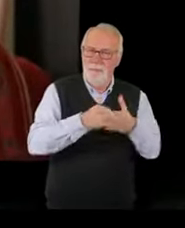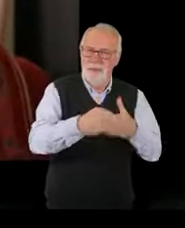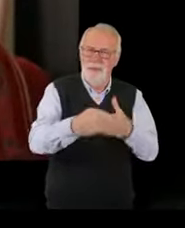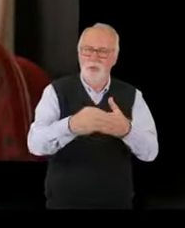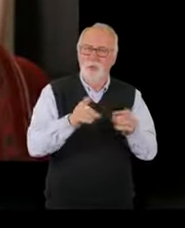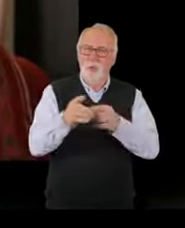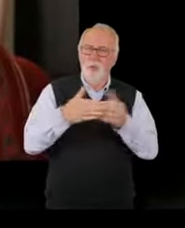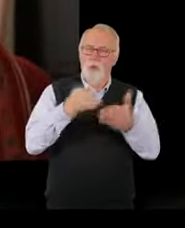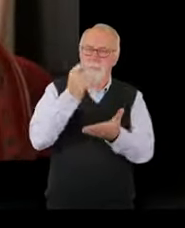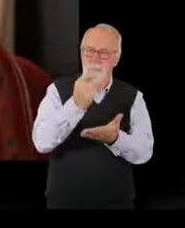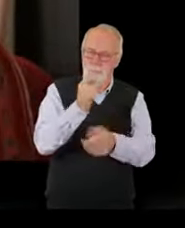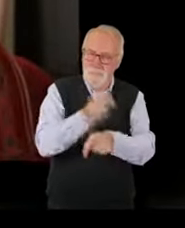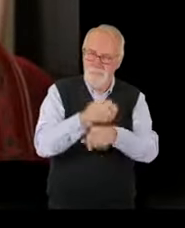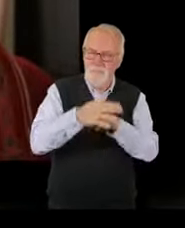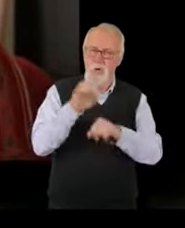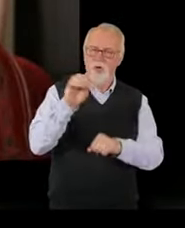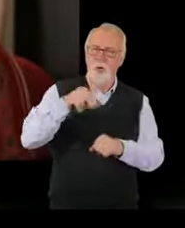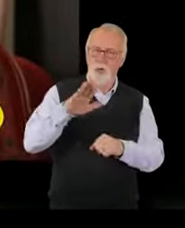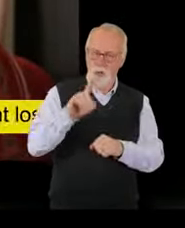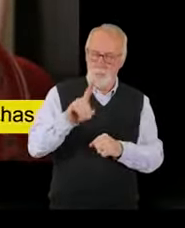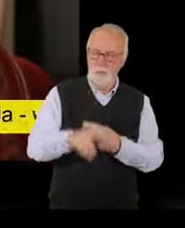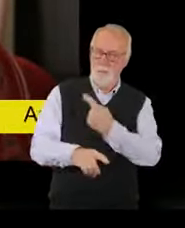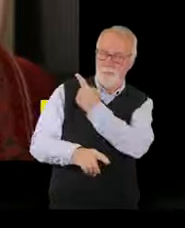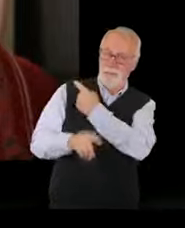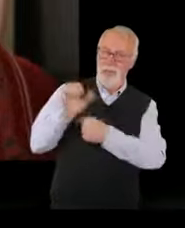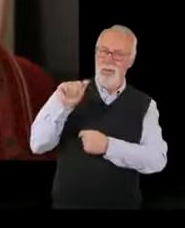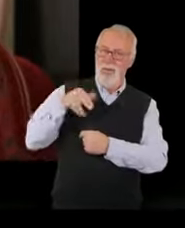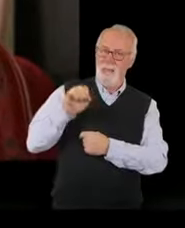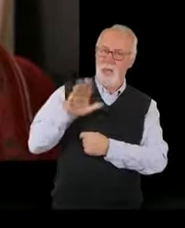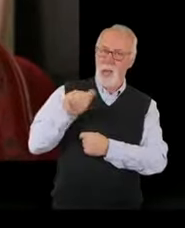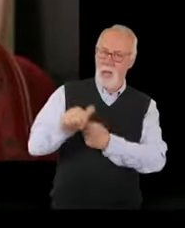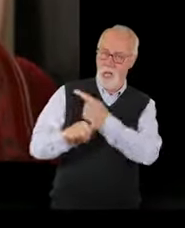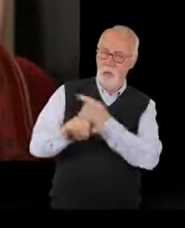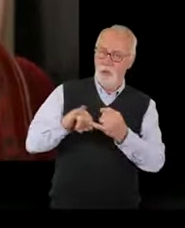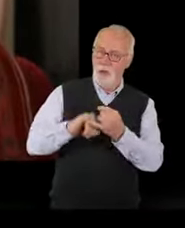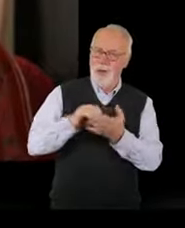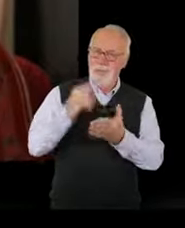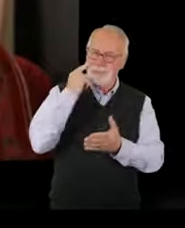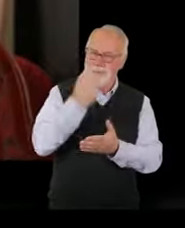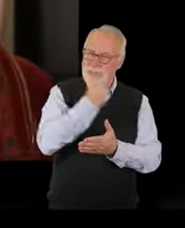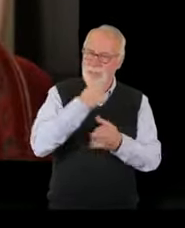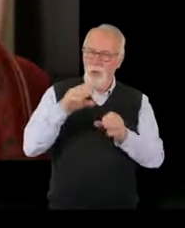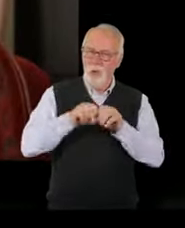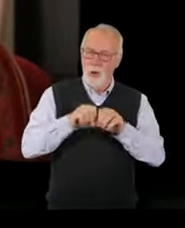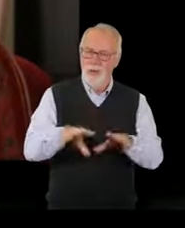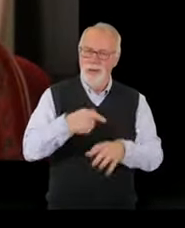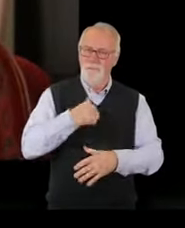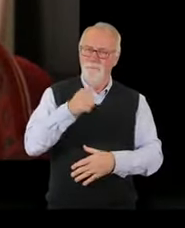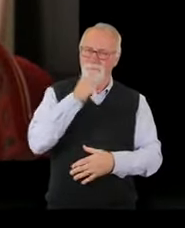the sensory support team when they came out to visit me to discuss my sight loss and